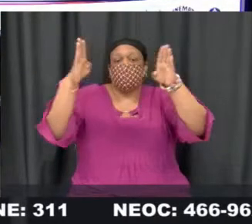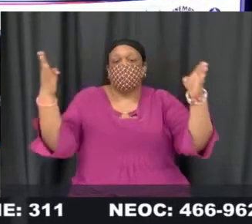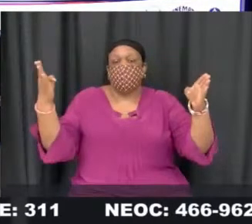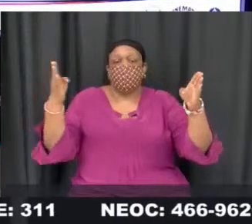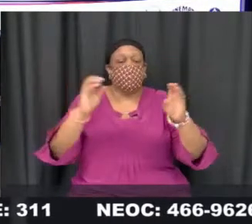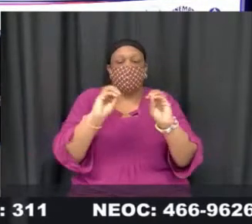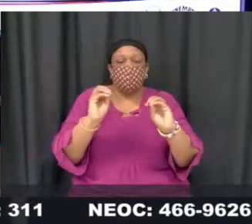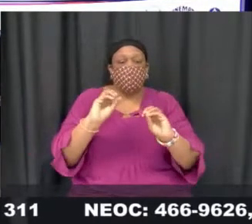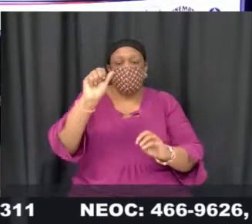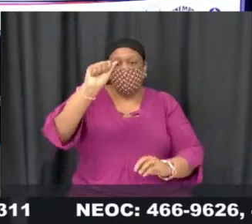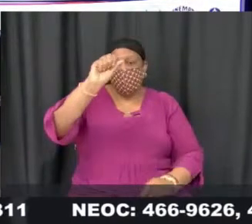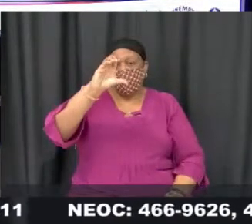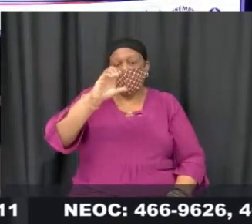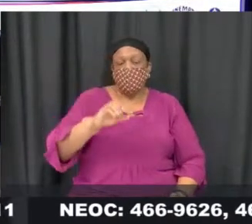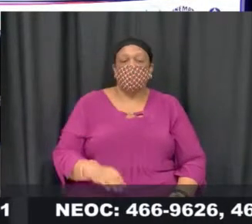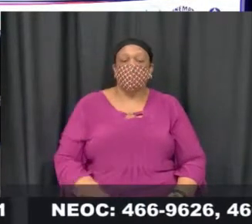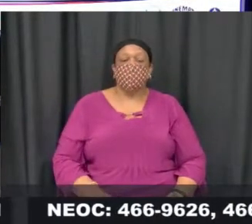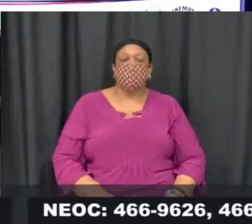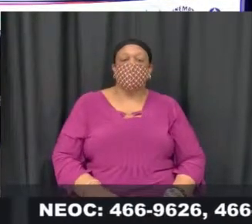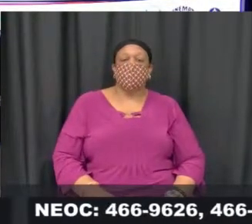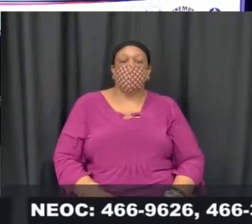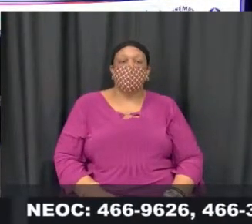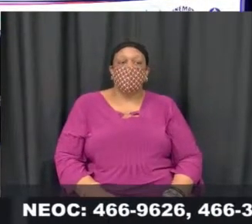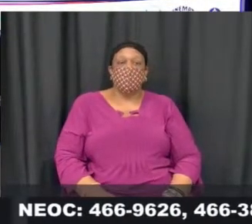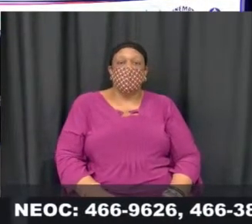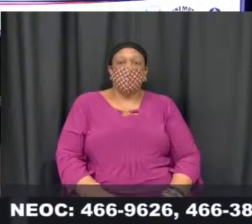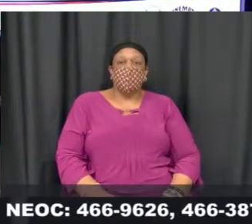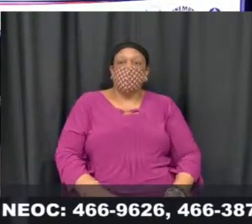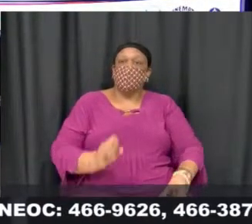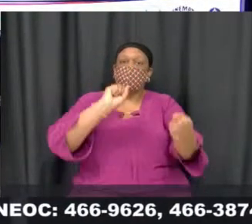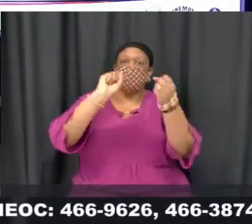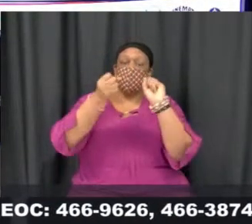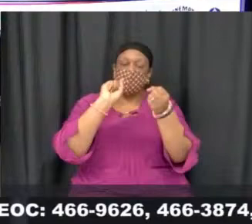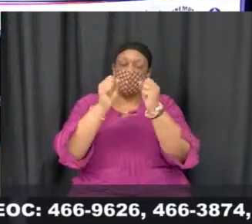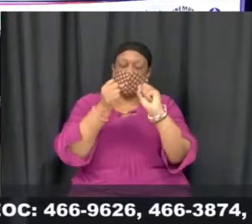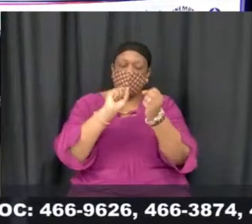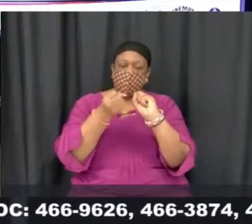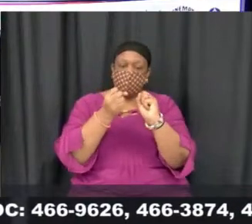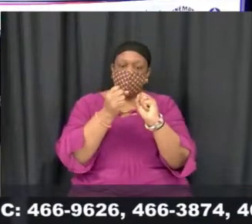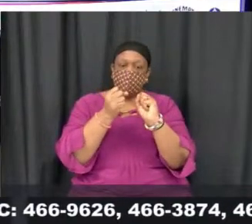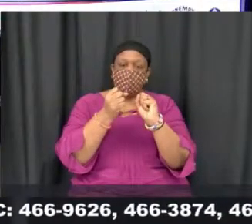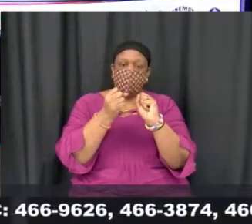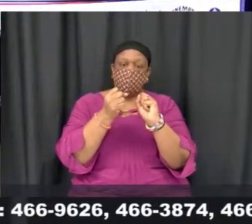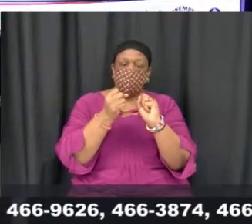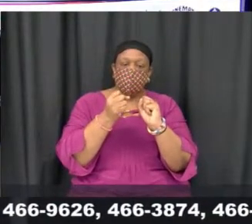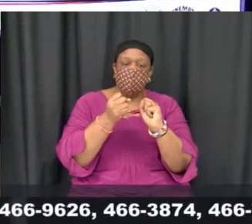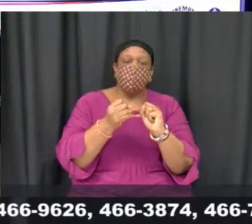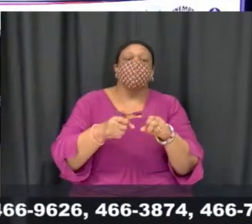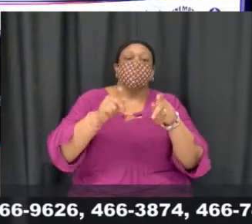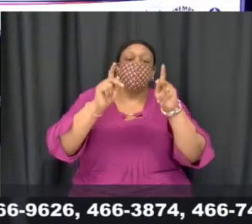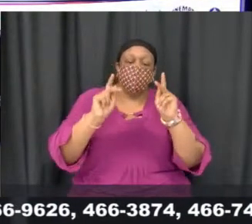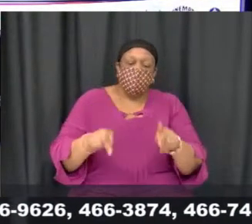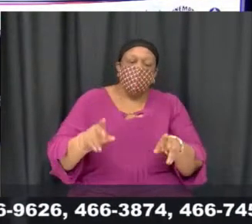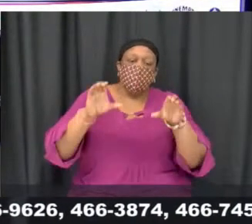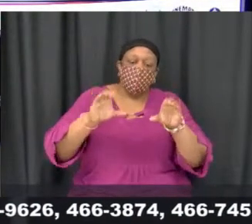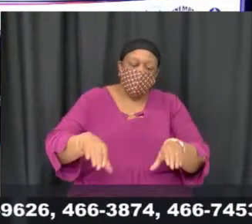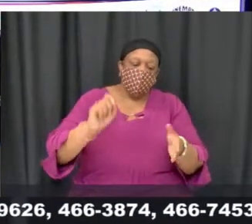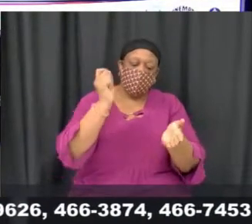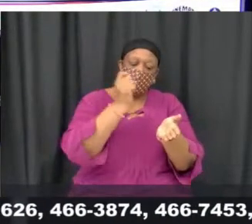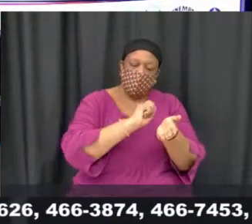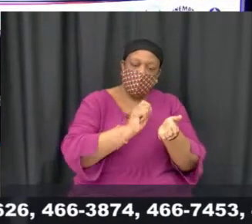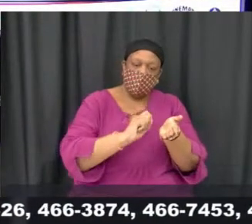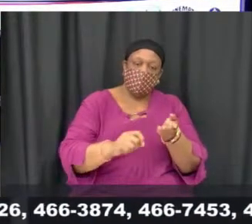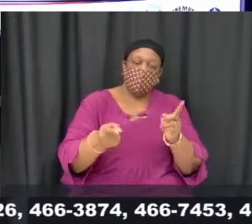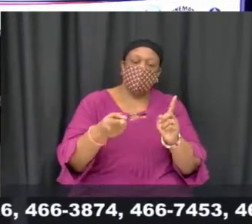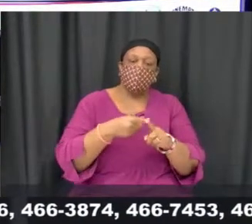With regards to sports, management teams and clubs within each sport discipline may apply to the Ministry of Sports for permission